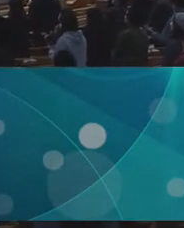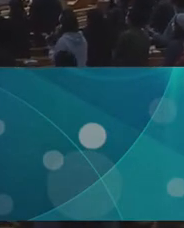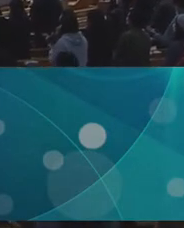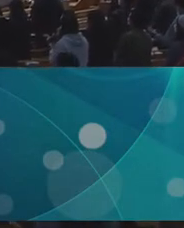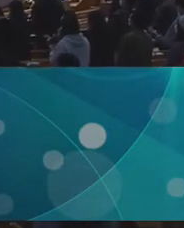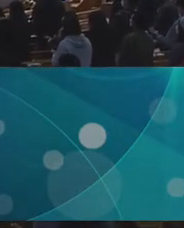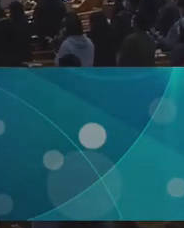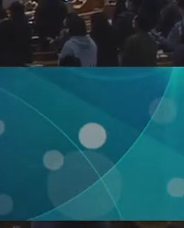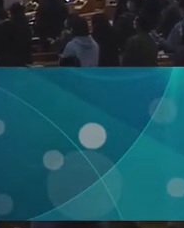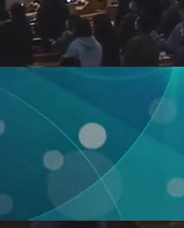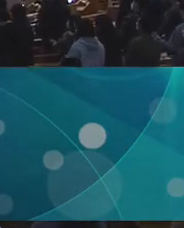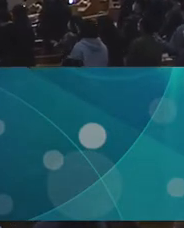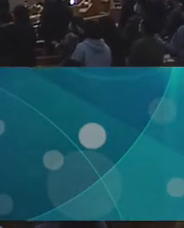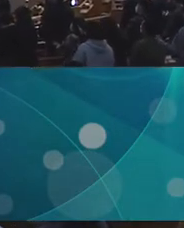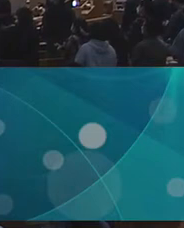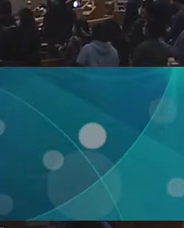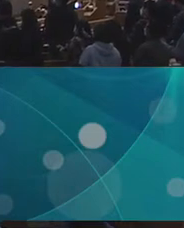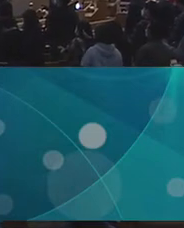remember